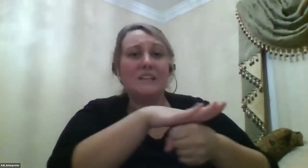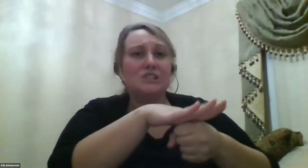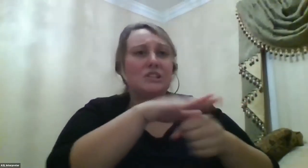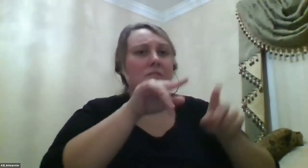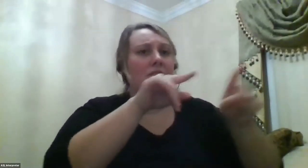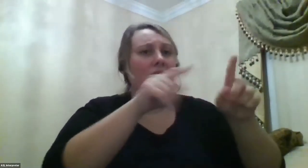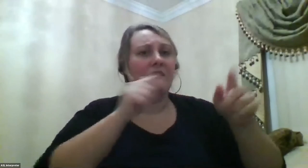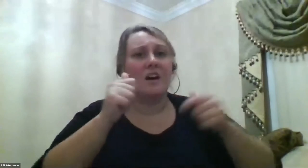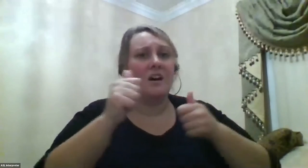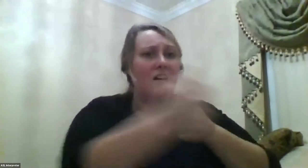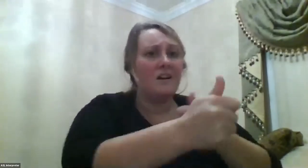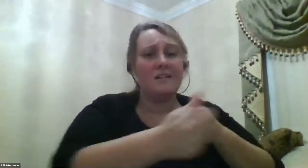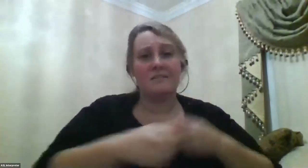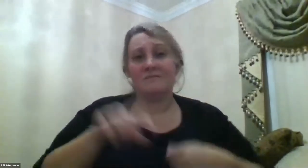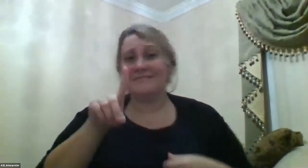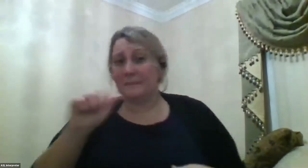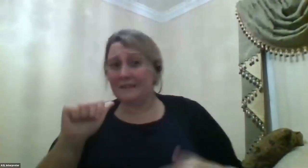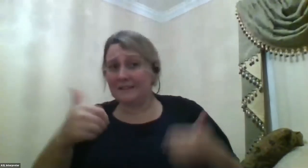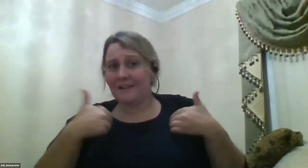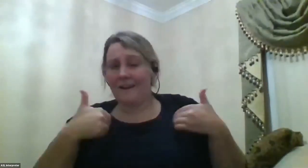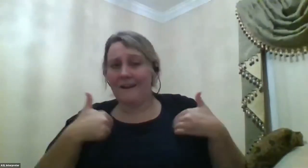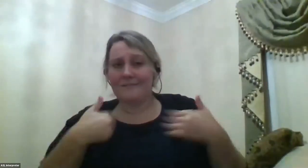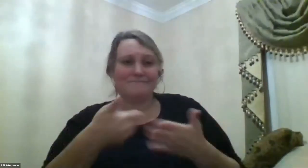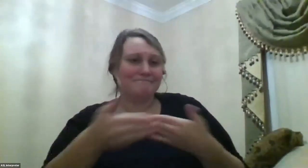prior. So, um,